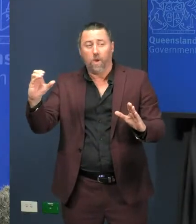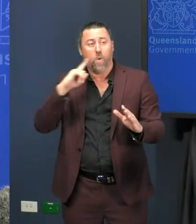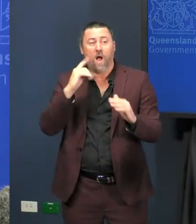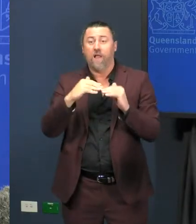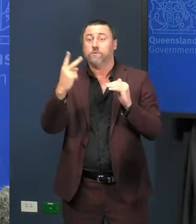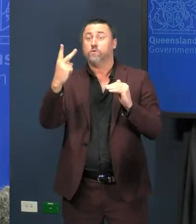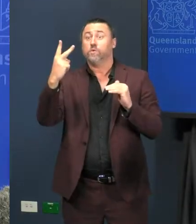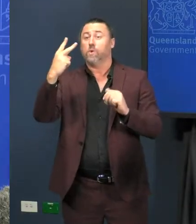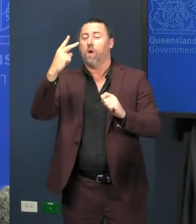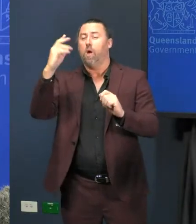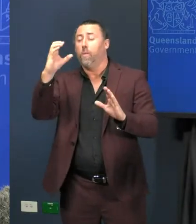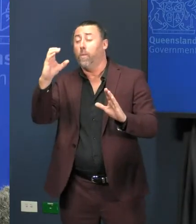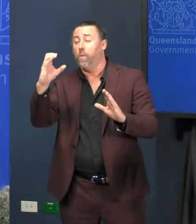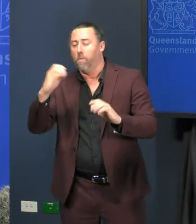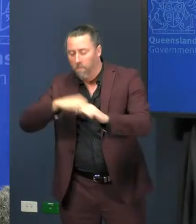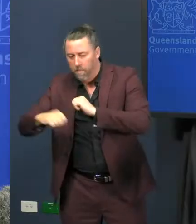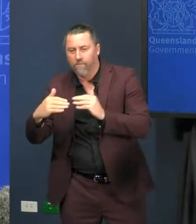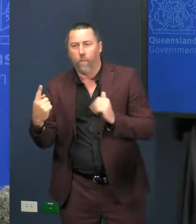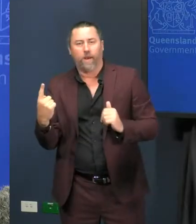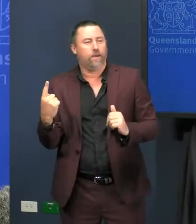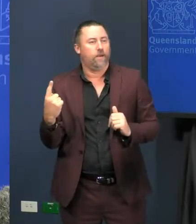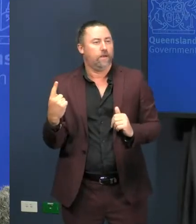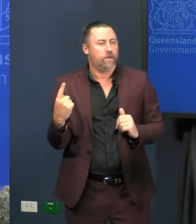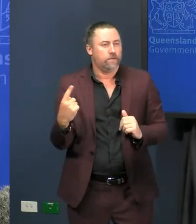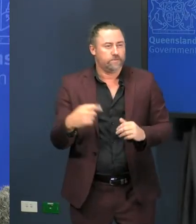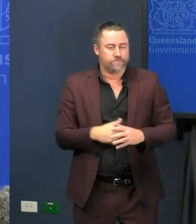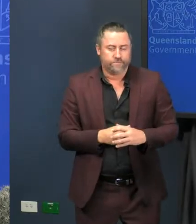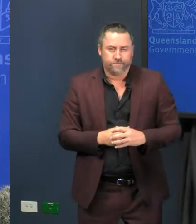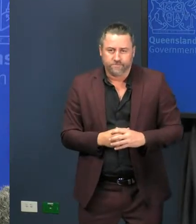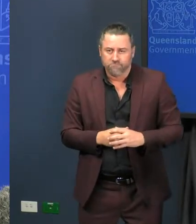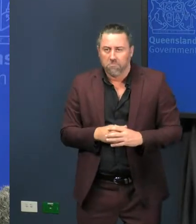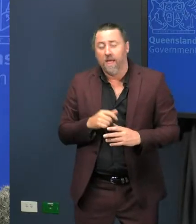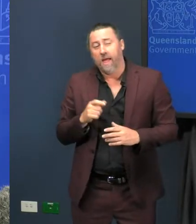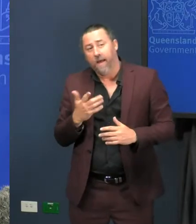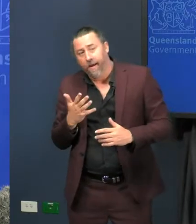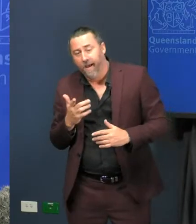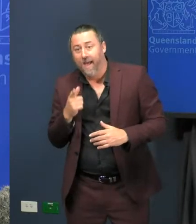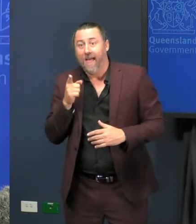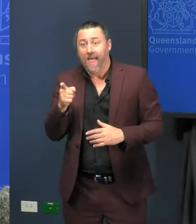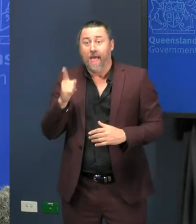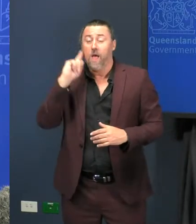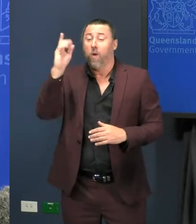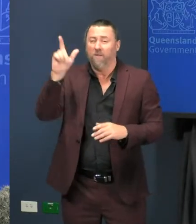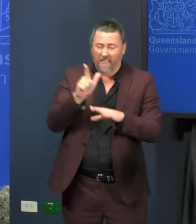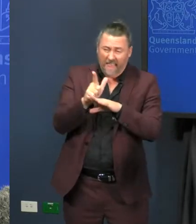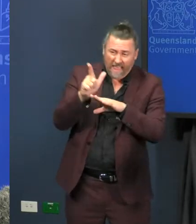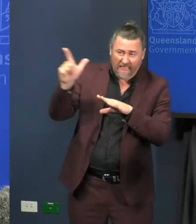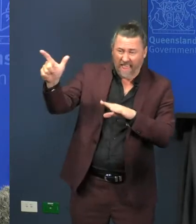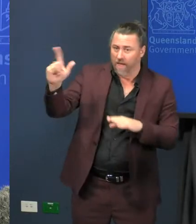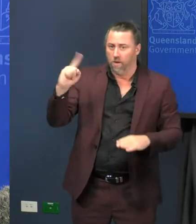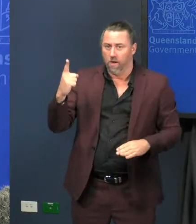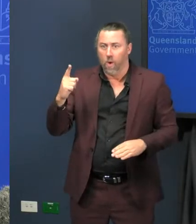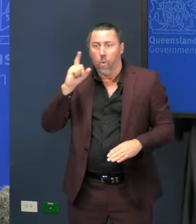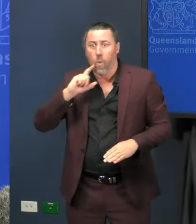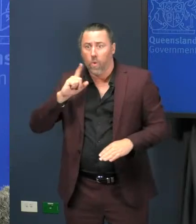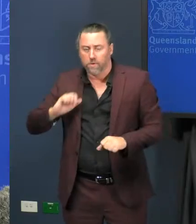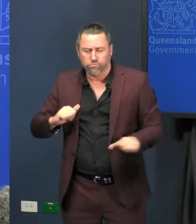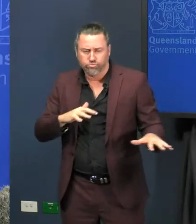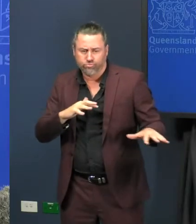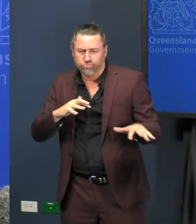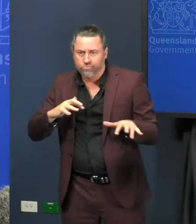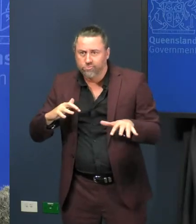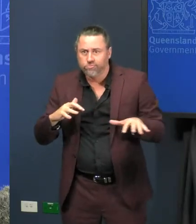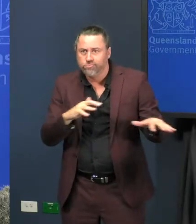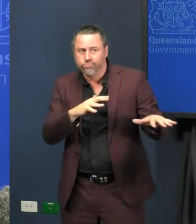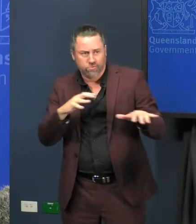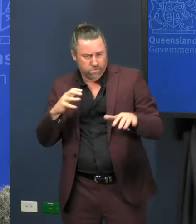Category 1 system. The tropical cyclone is causing extreme swell and wave conditions, and as the Premier mentioned, we've